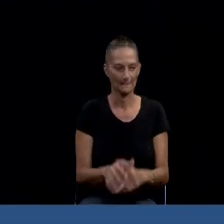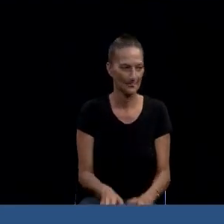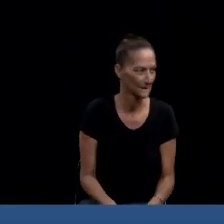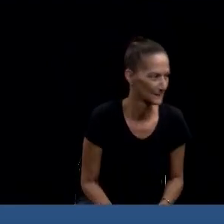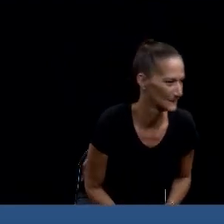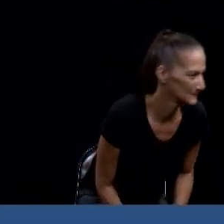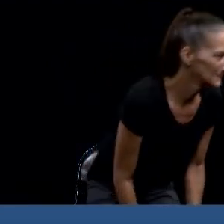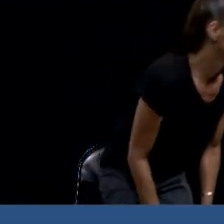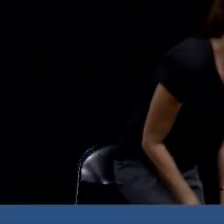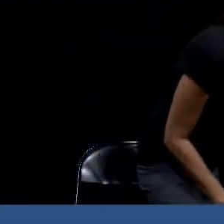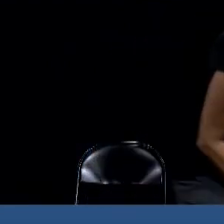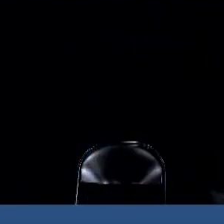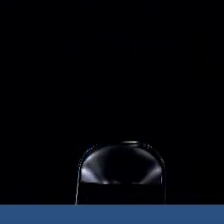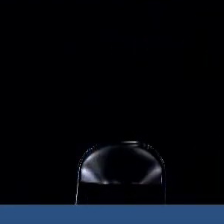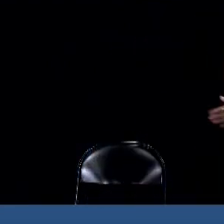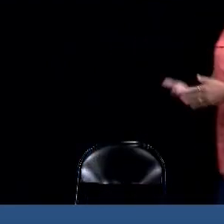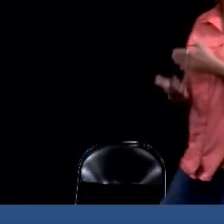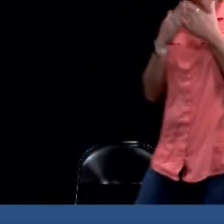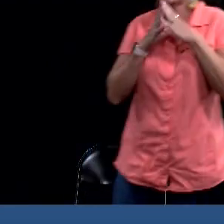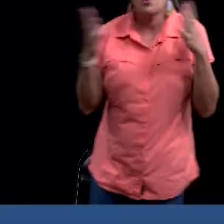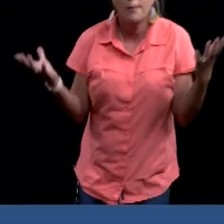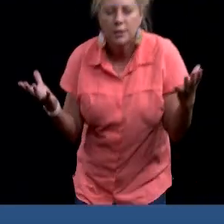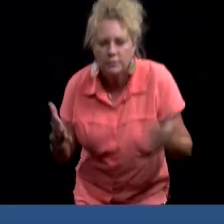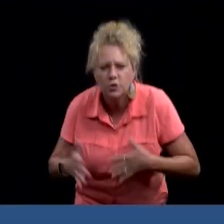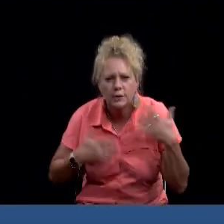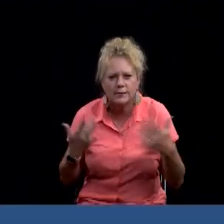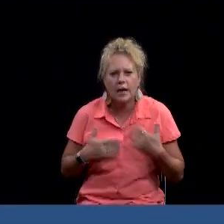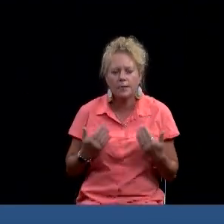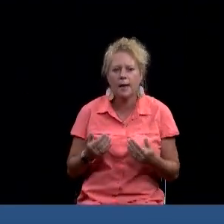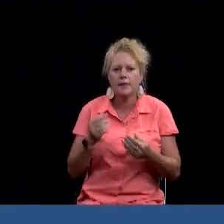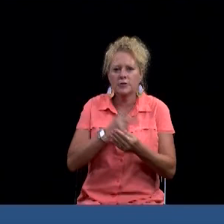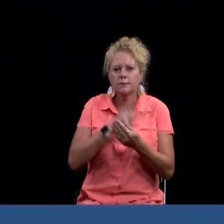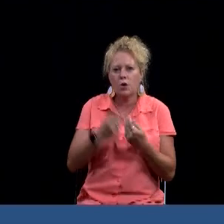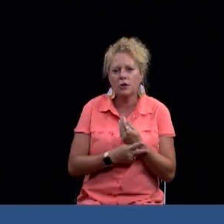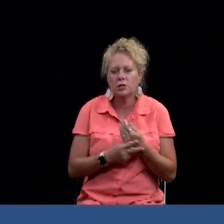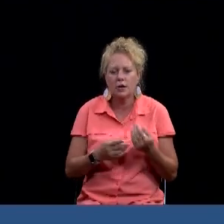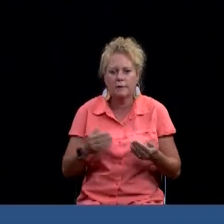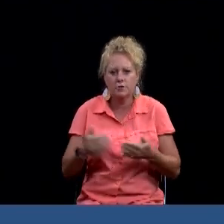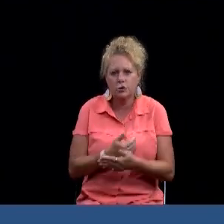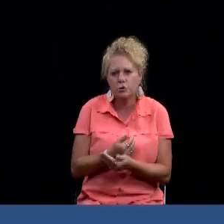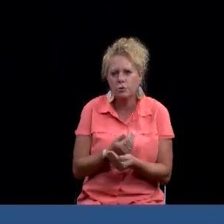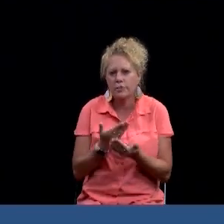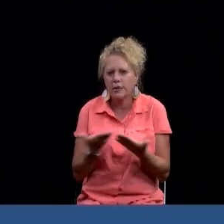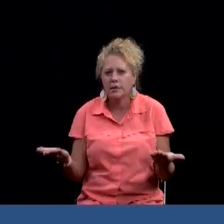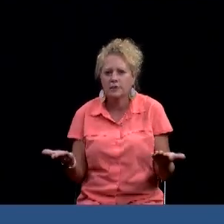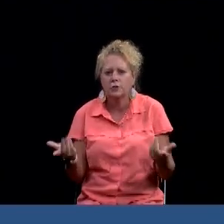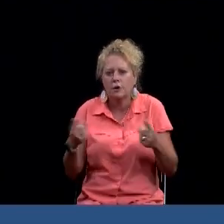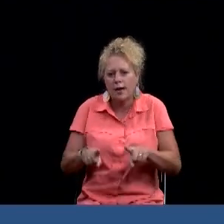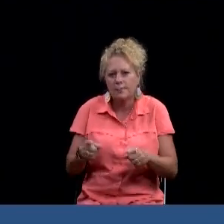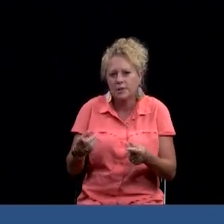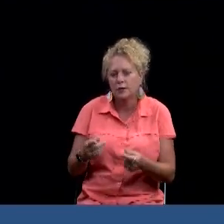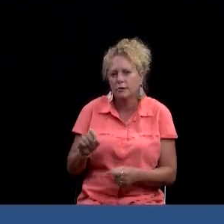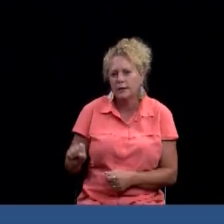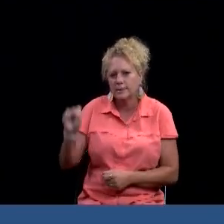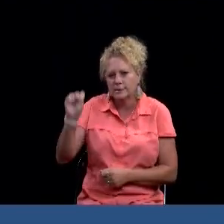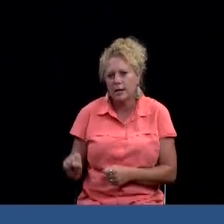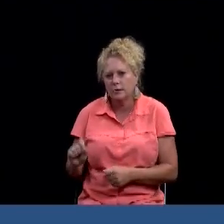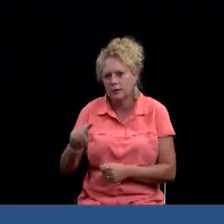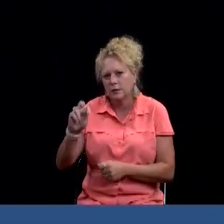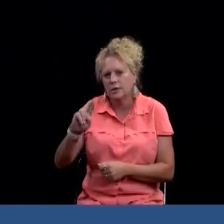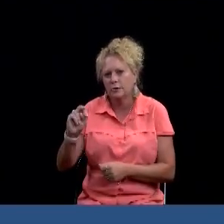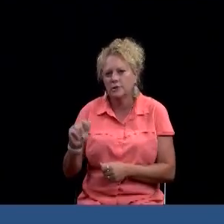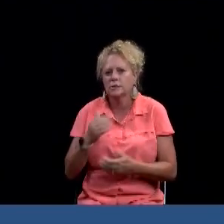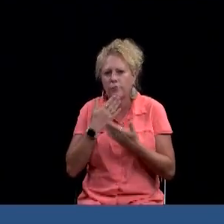about this project. I love the new amenities that are coming to South Terrace. And so thank you for your work on this. I appreciate it. Thank